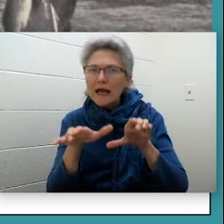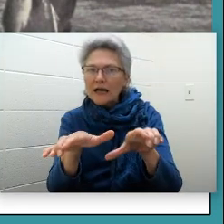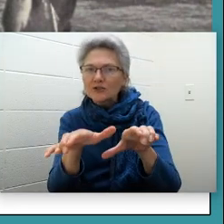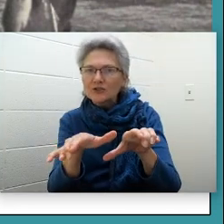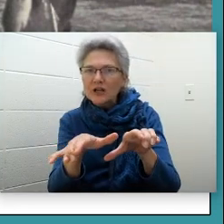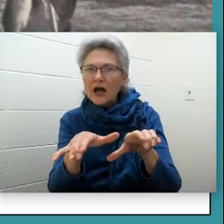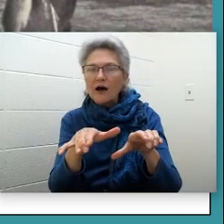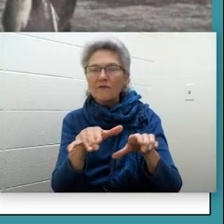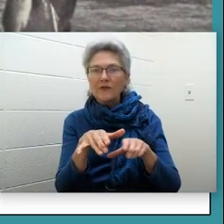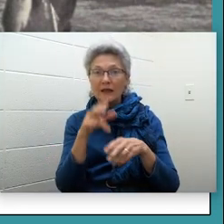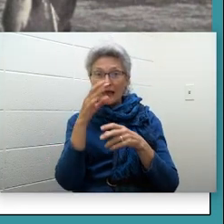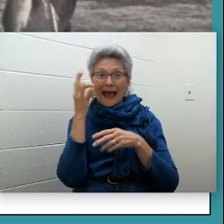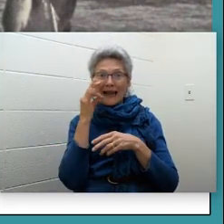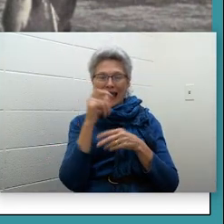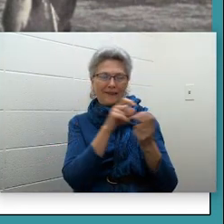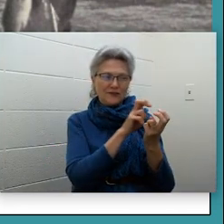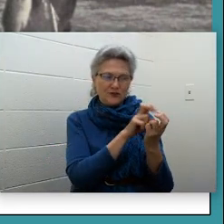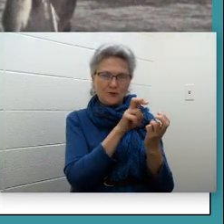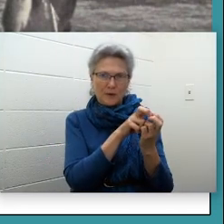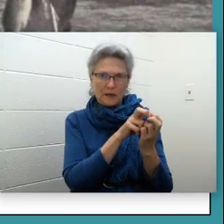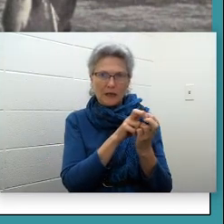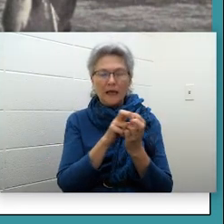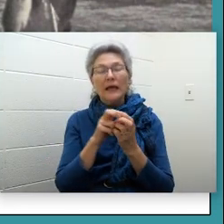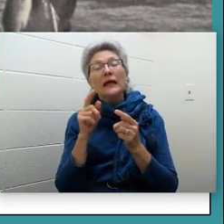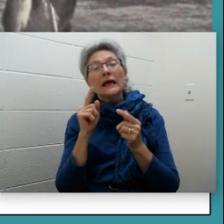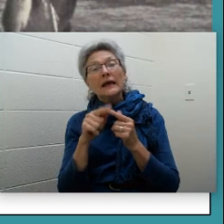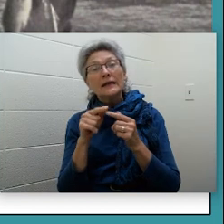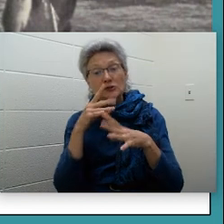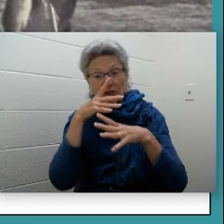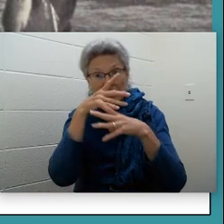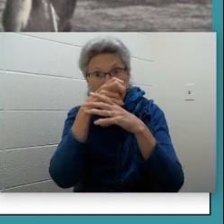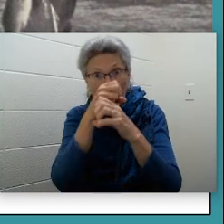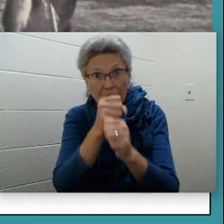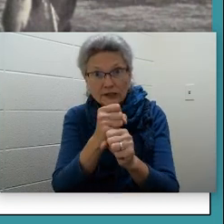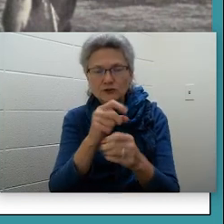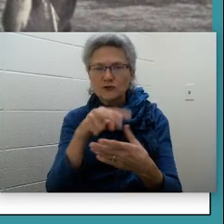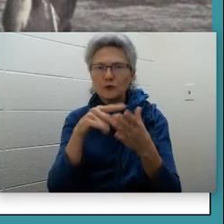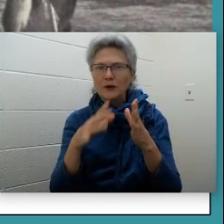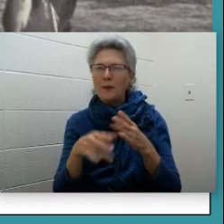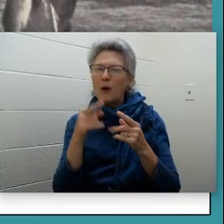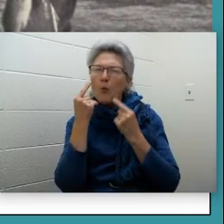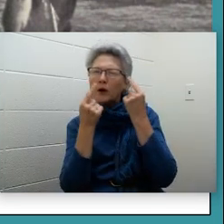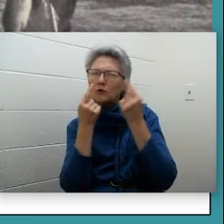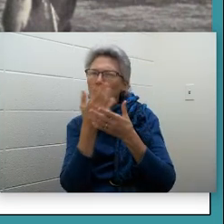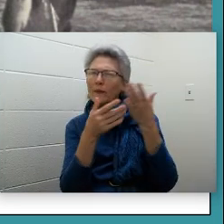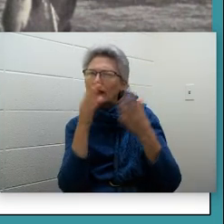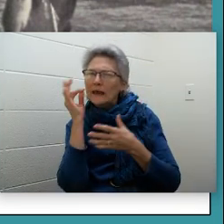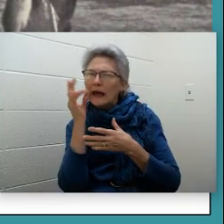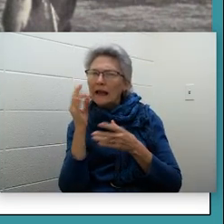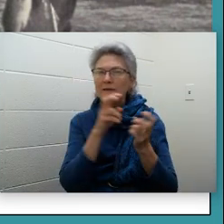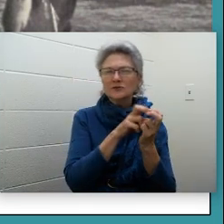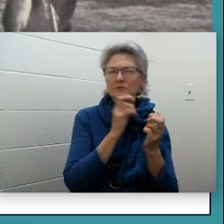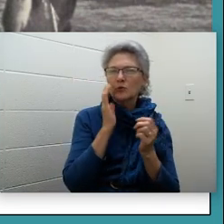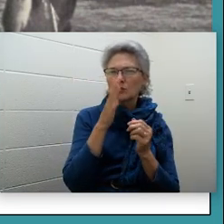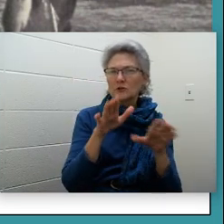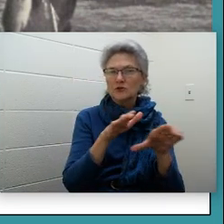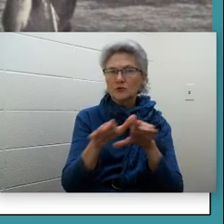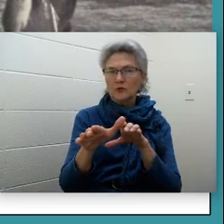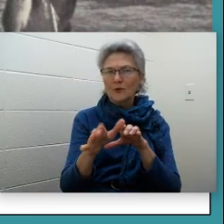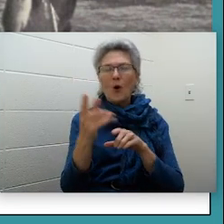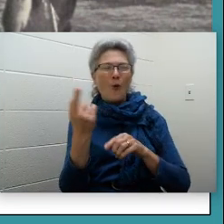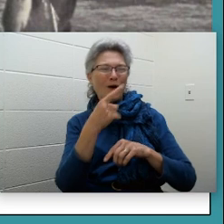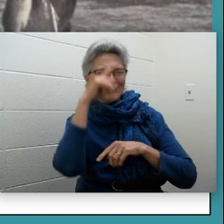predator and the prey. He further engages the reader by wondering what the cat and the chipmunk will do. One